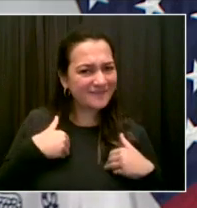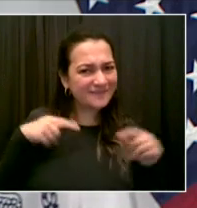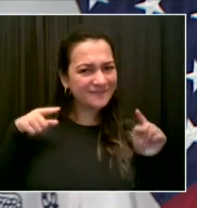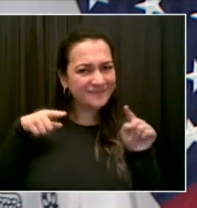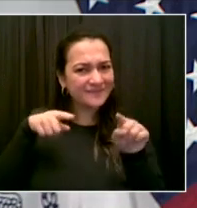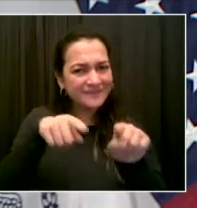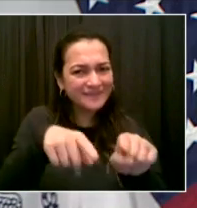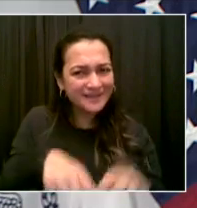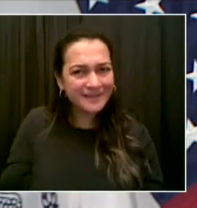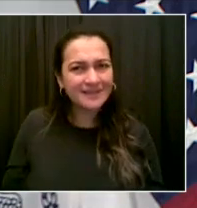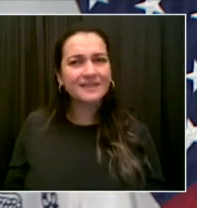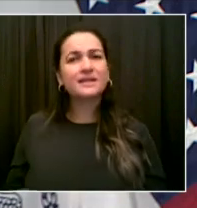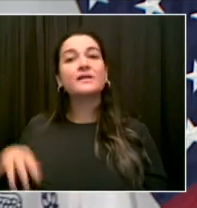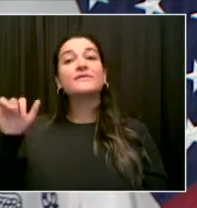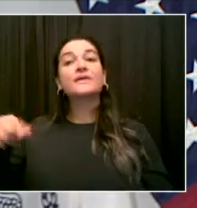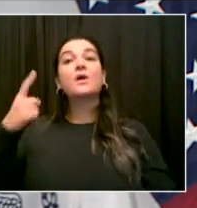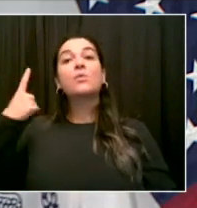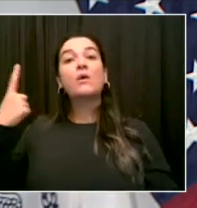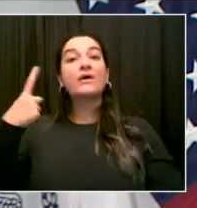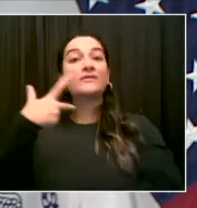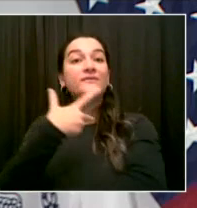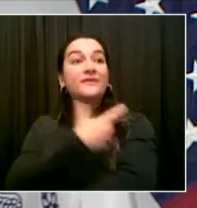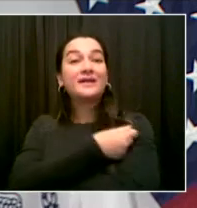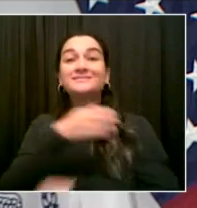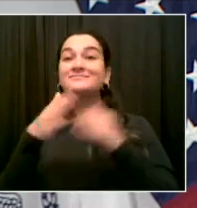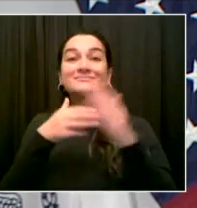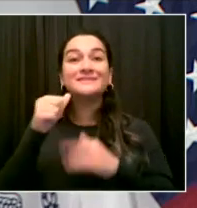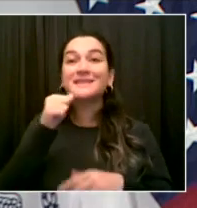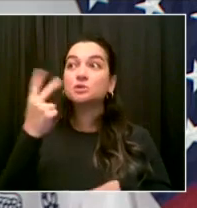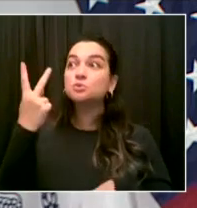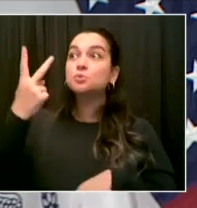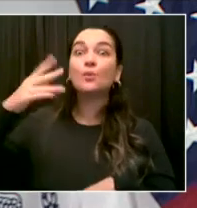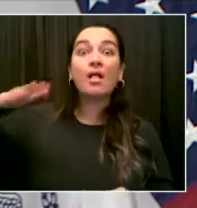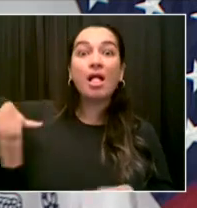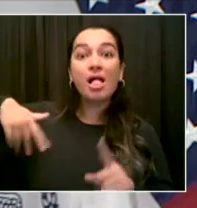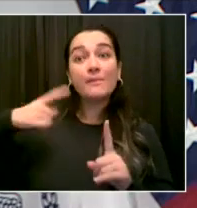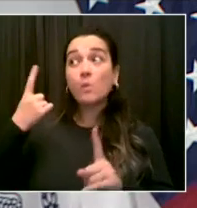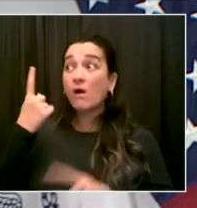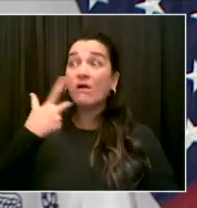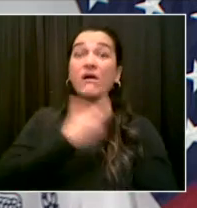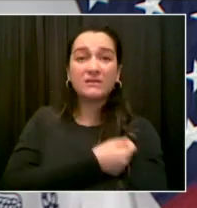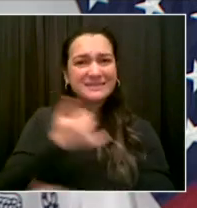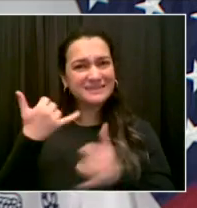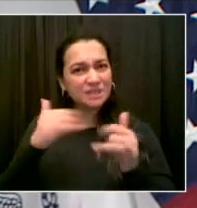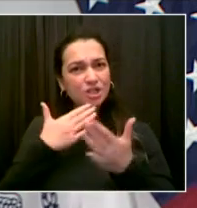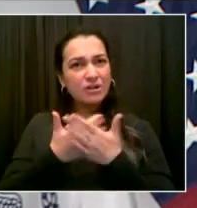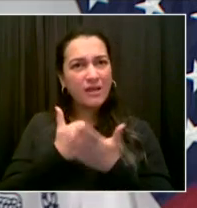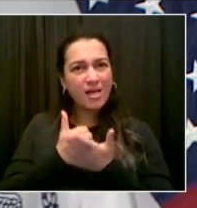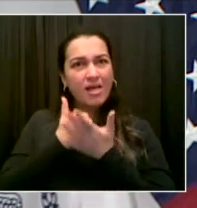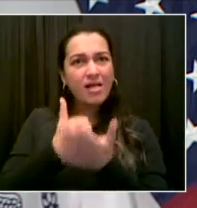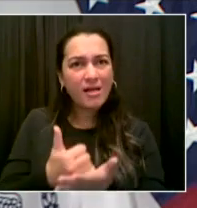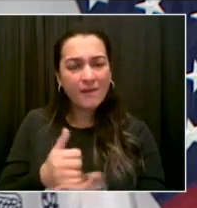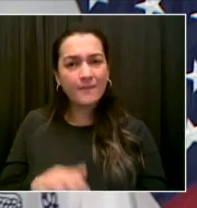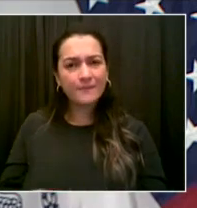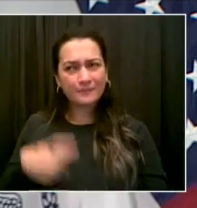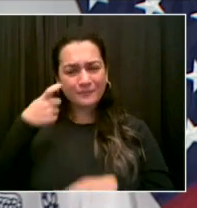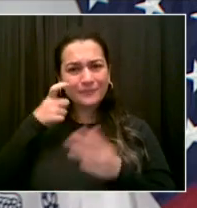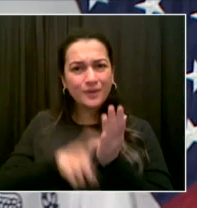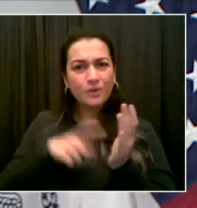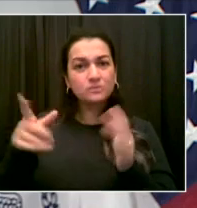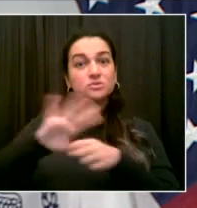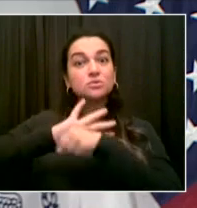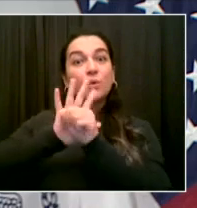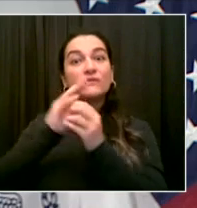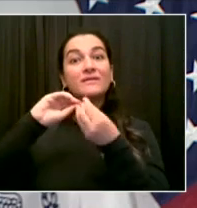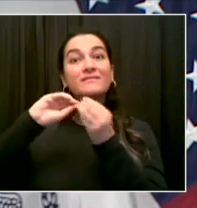The city is getting safer and safer literally every day. You see the reports. On top of that, extraordinary precautions are